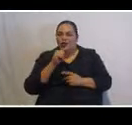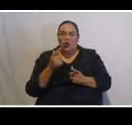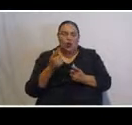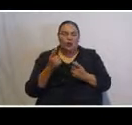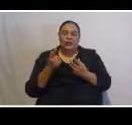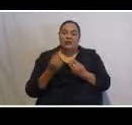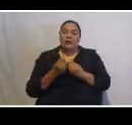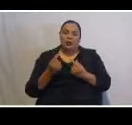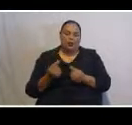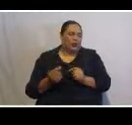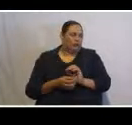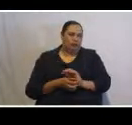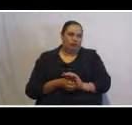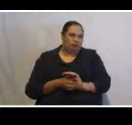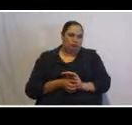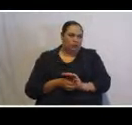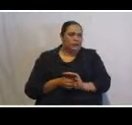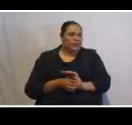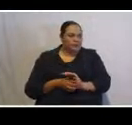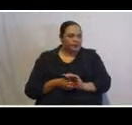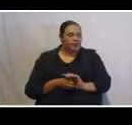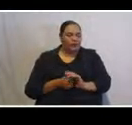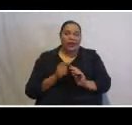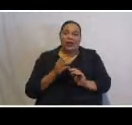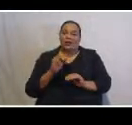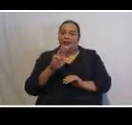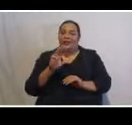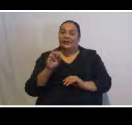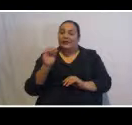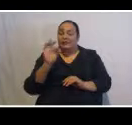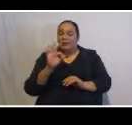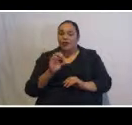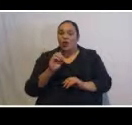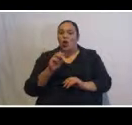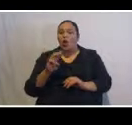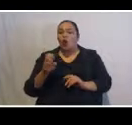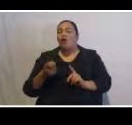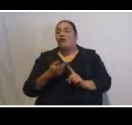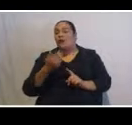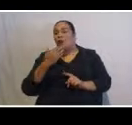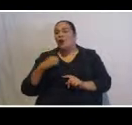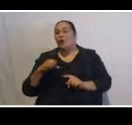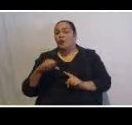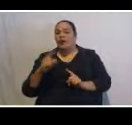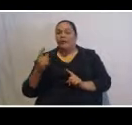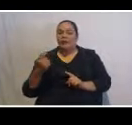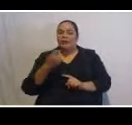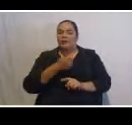anything. And there is 90% being owed by municipalities to ESCOM.